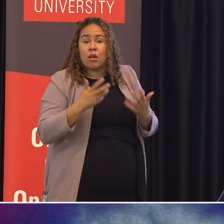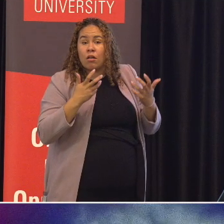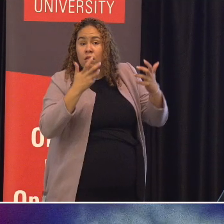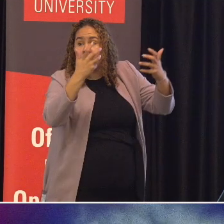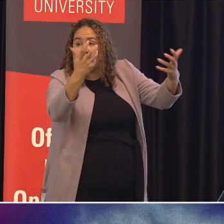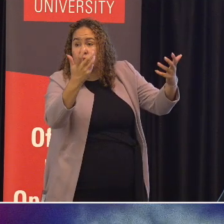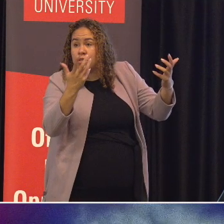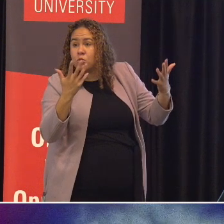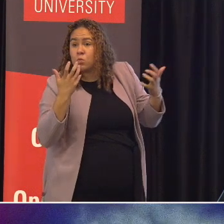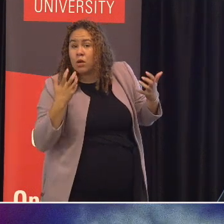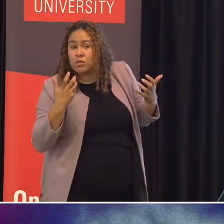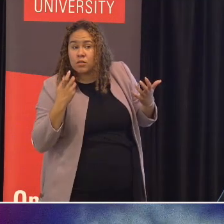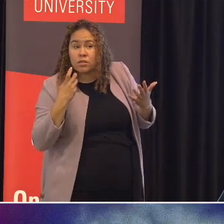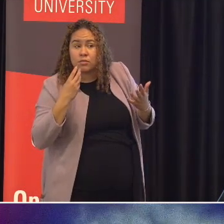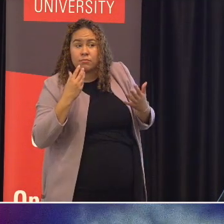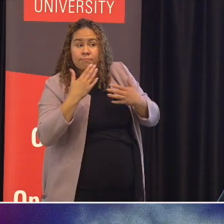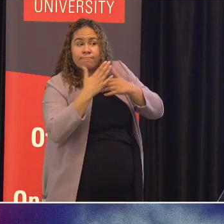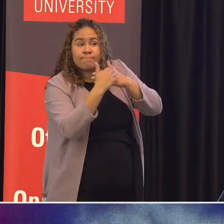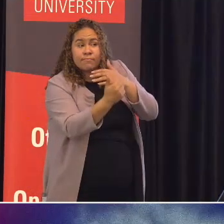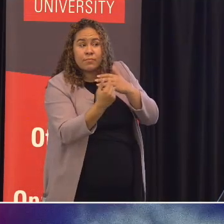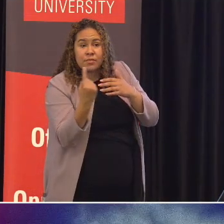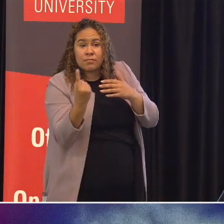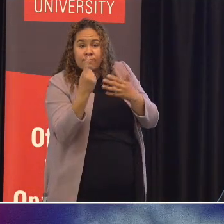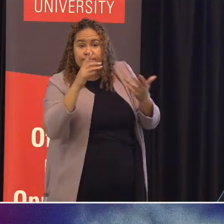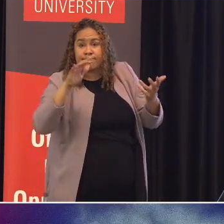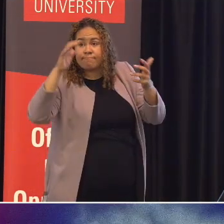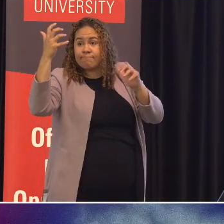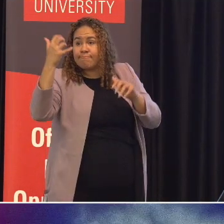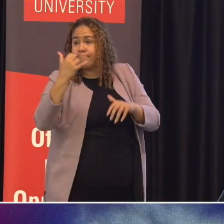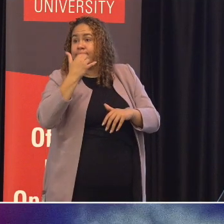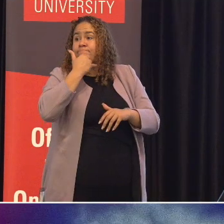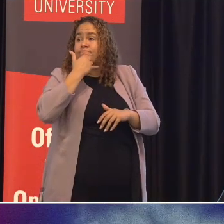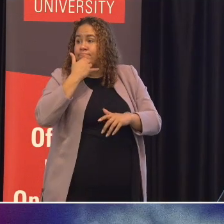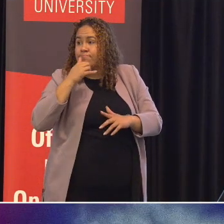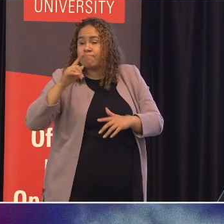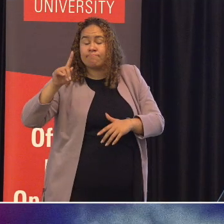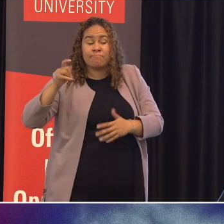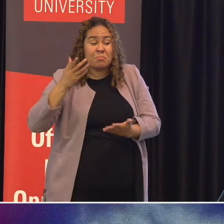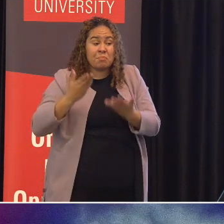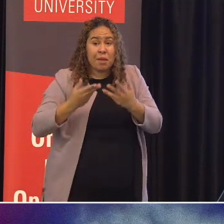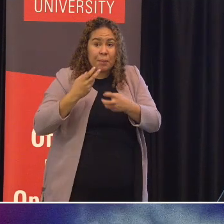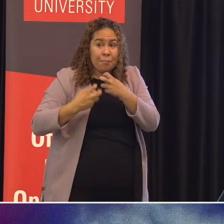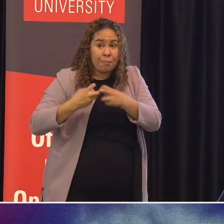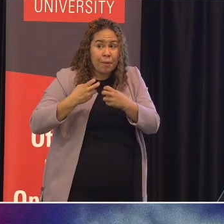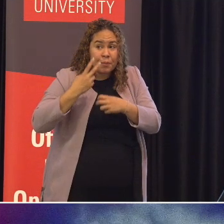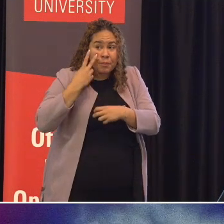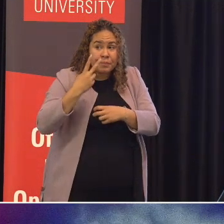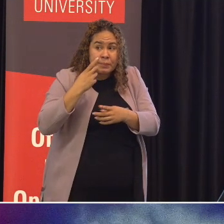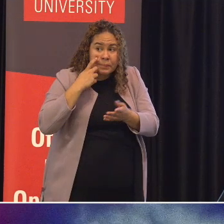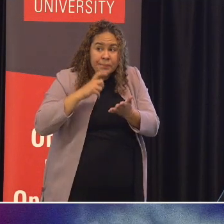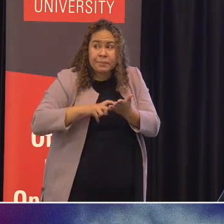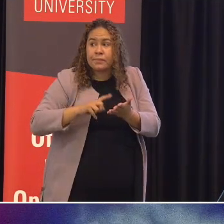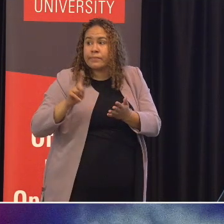to point anything out here? They see anything offhand that might be a problem?